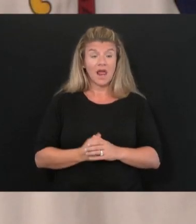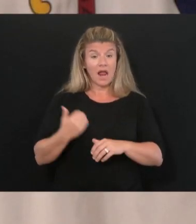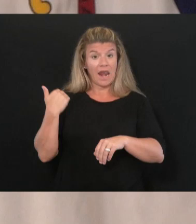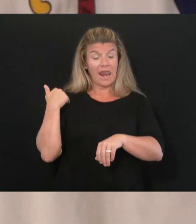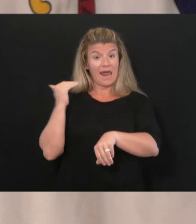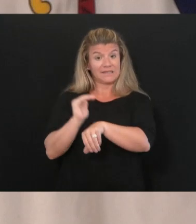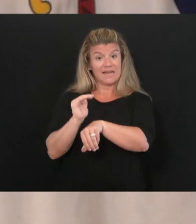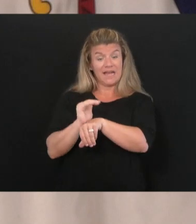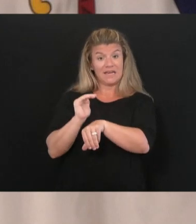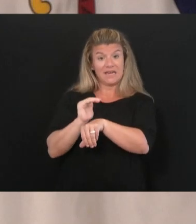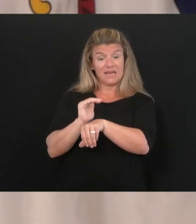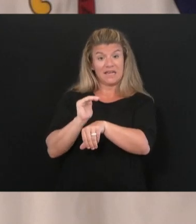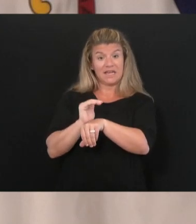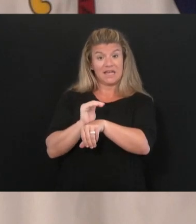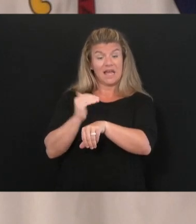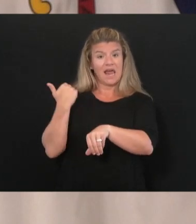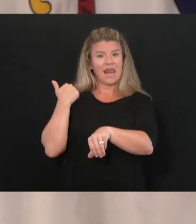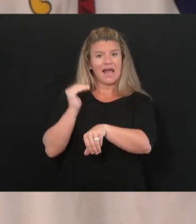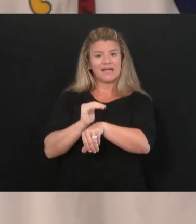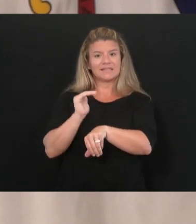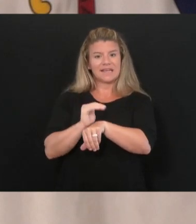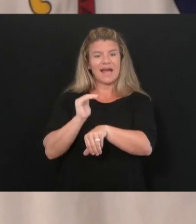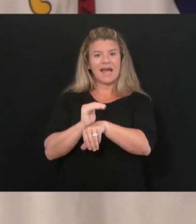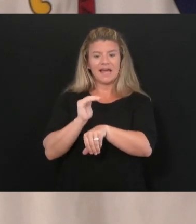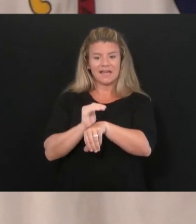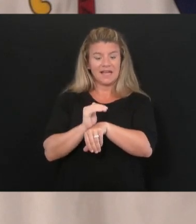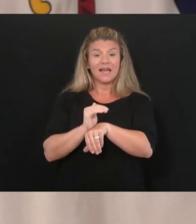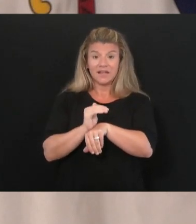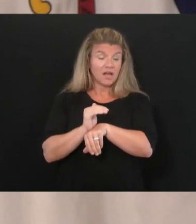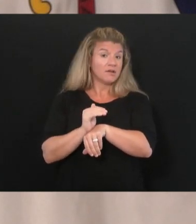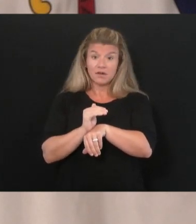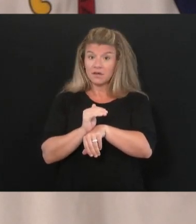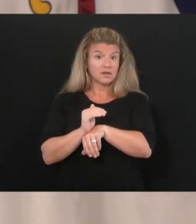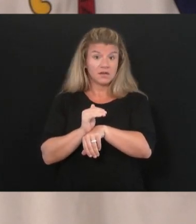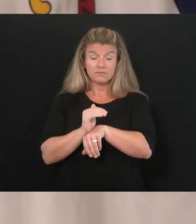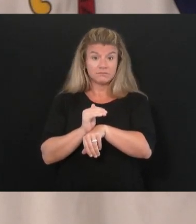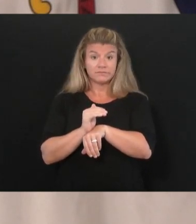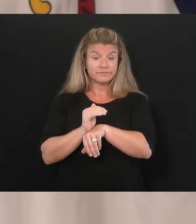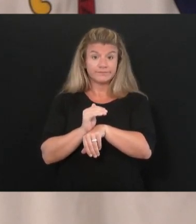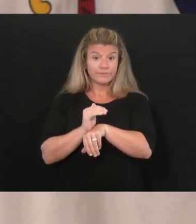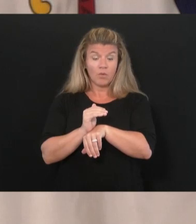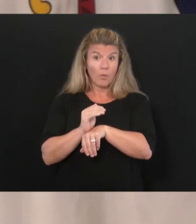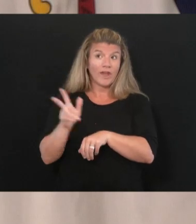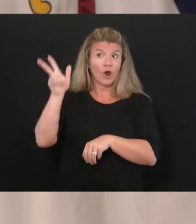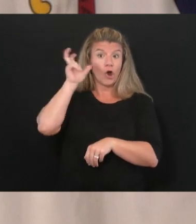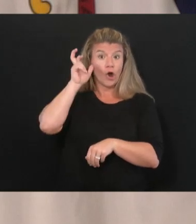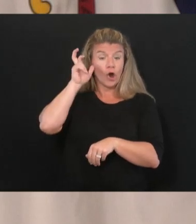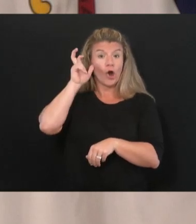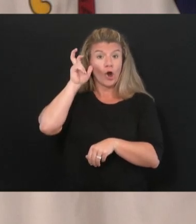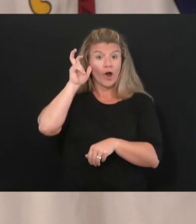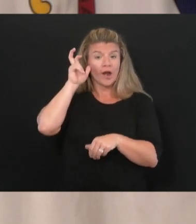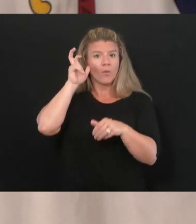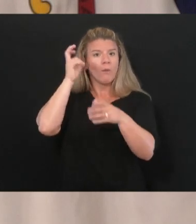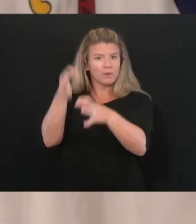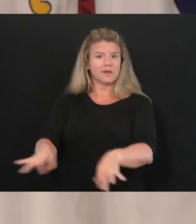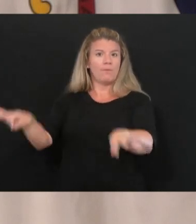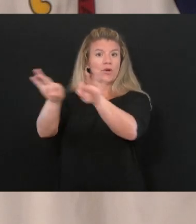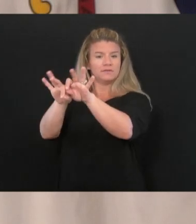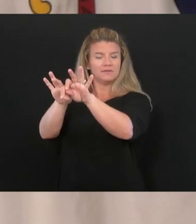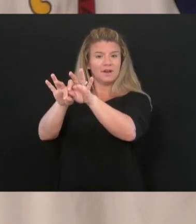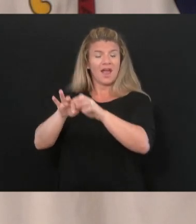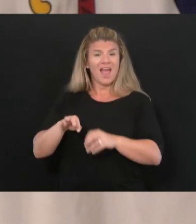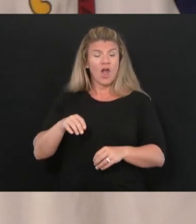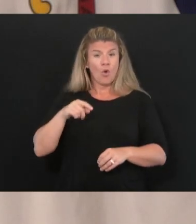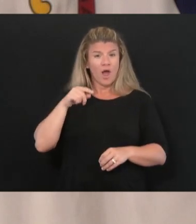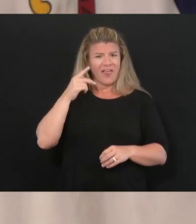night there was a loud voice that spoke. We all know that. From the standpoint of these